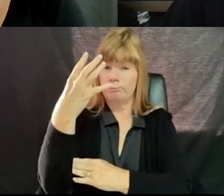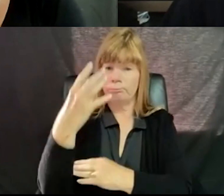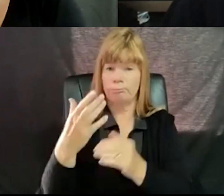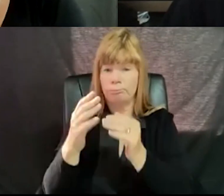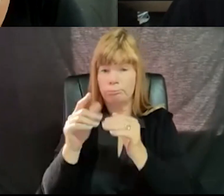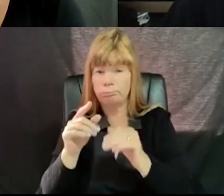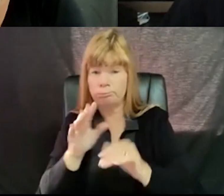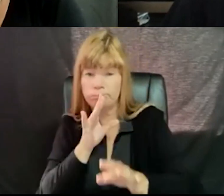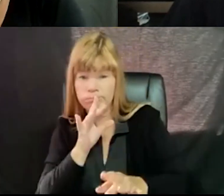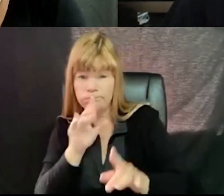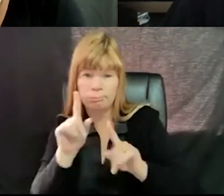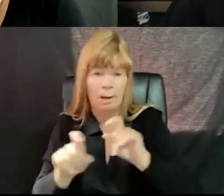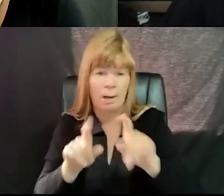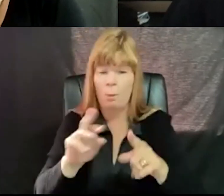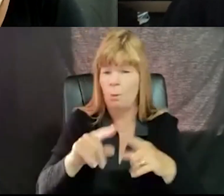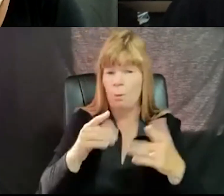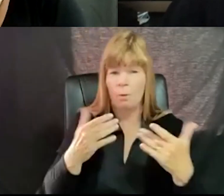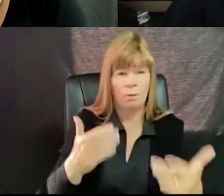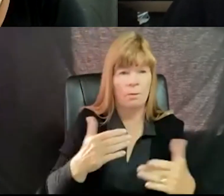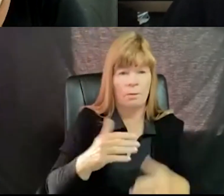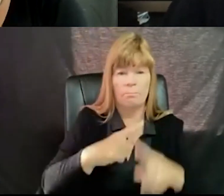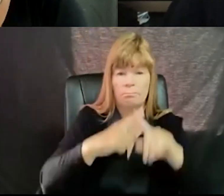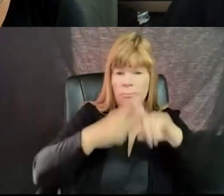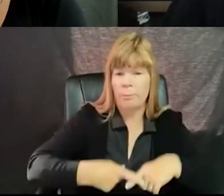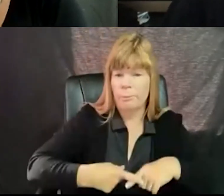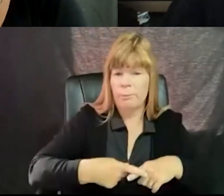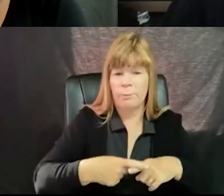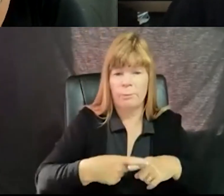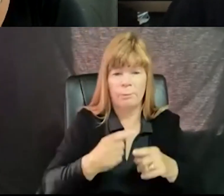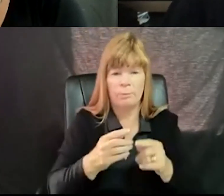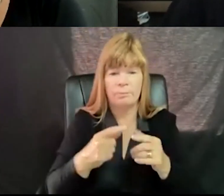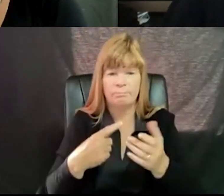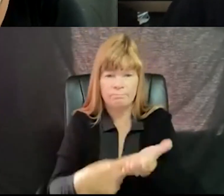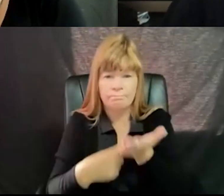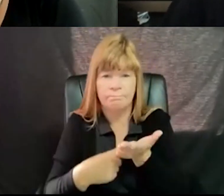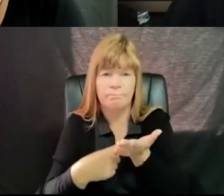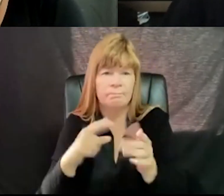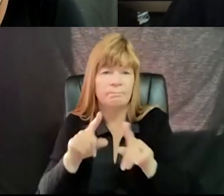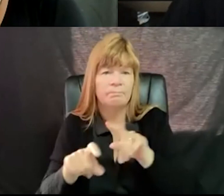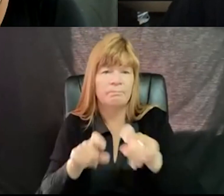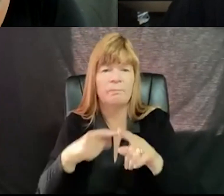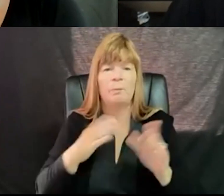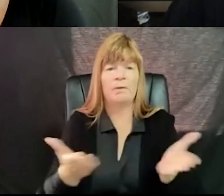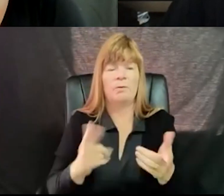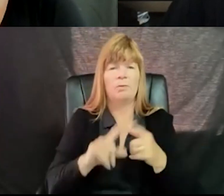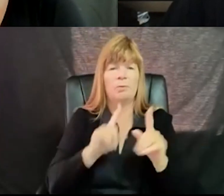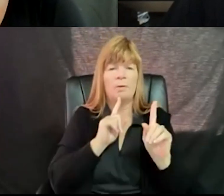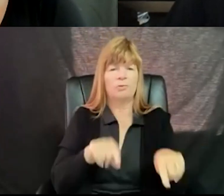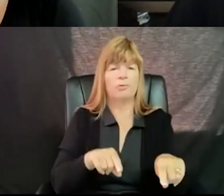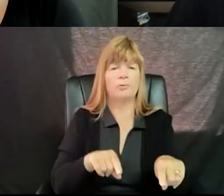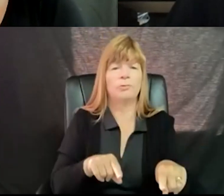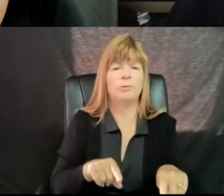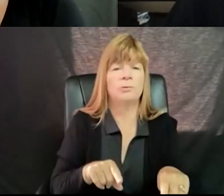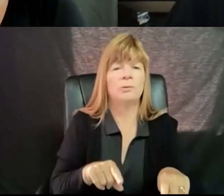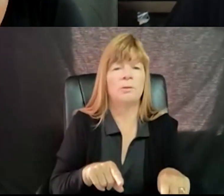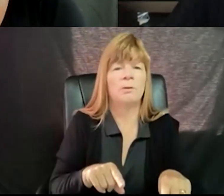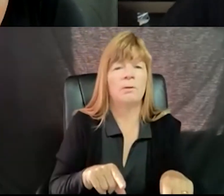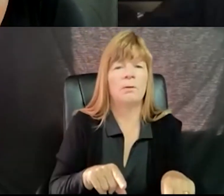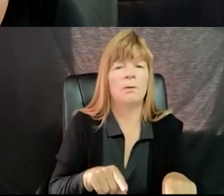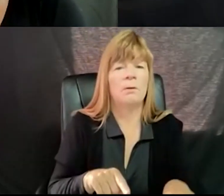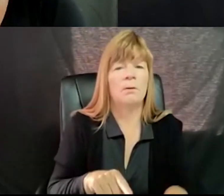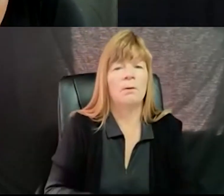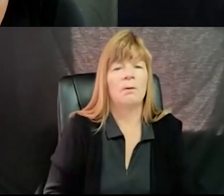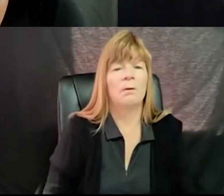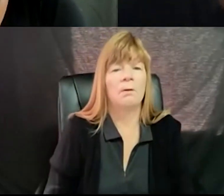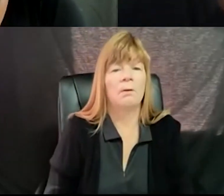just turn your mic on, and we're here to answer. And I know Lori